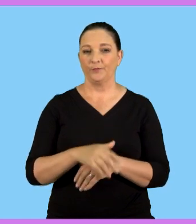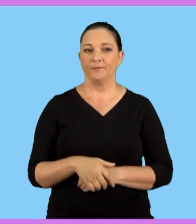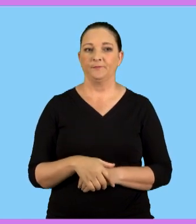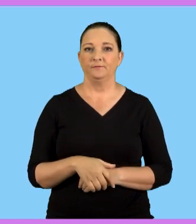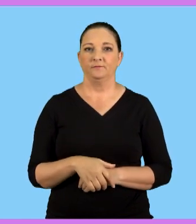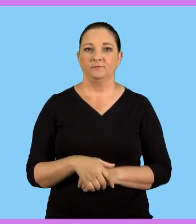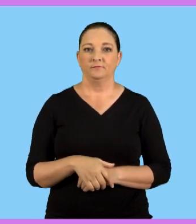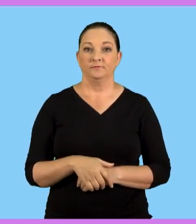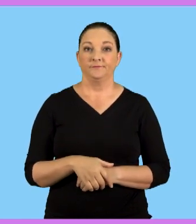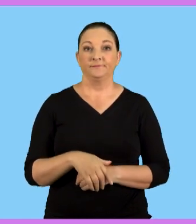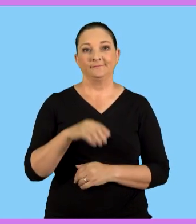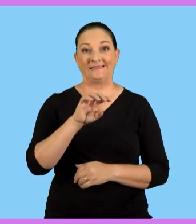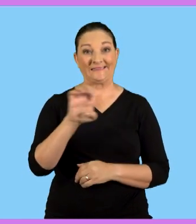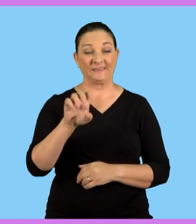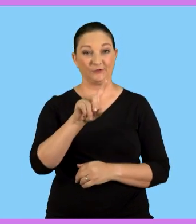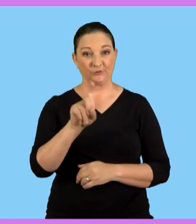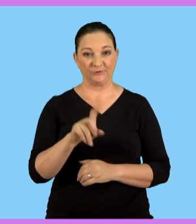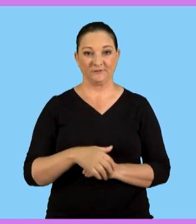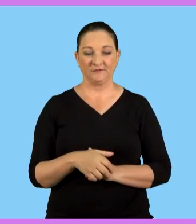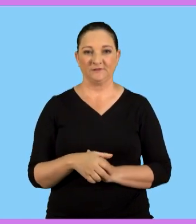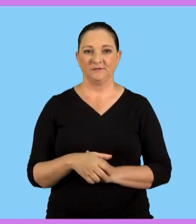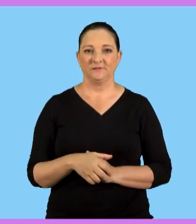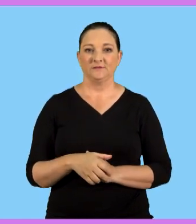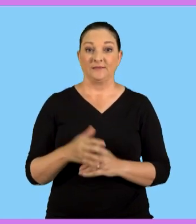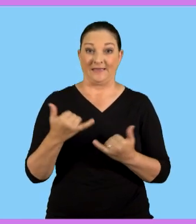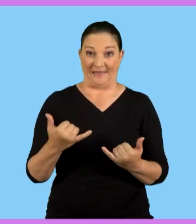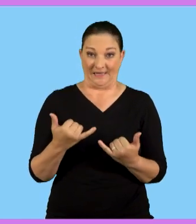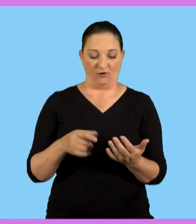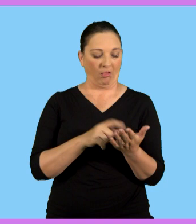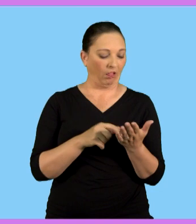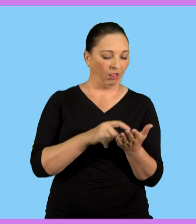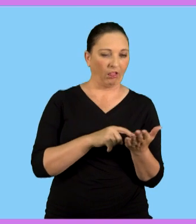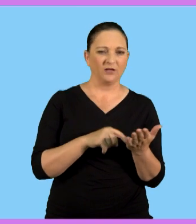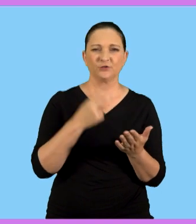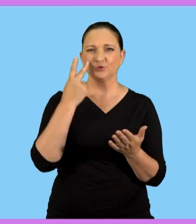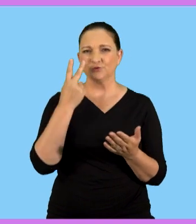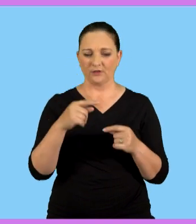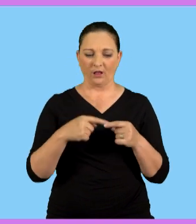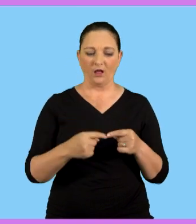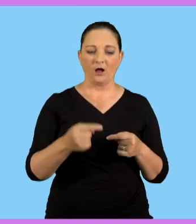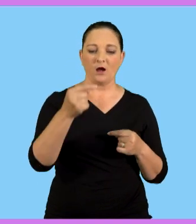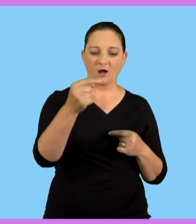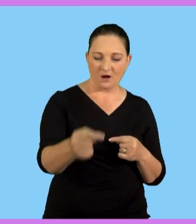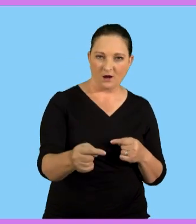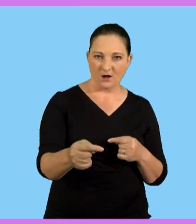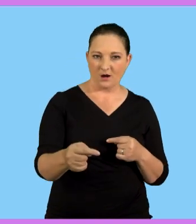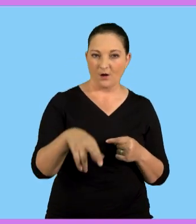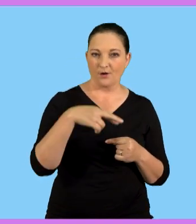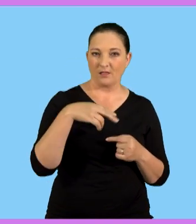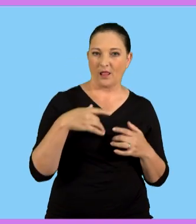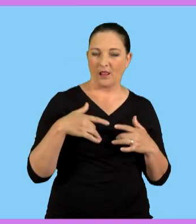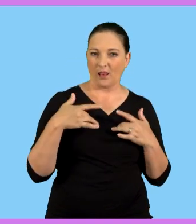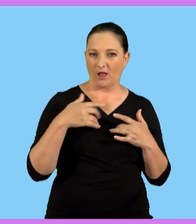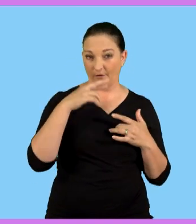All right, so our next question, question number E, it says calculate, right, the actual distance in kilometers